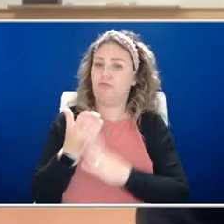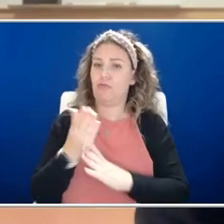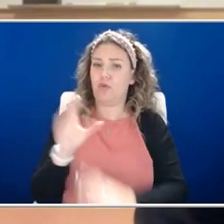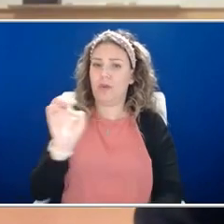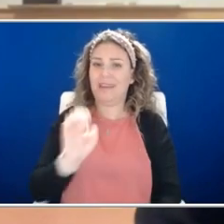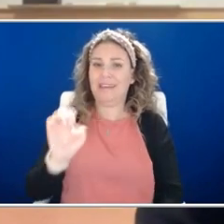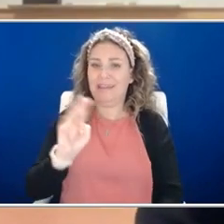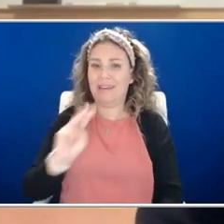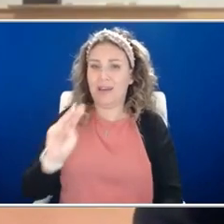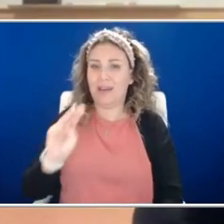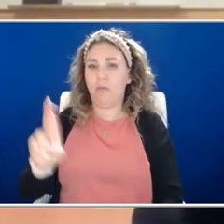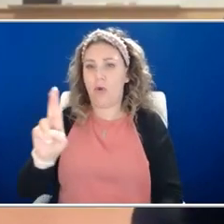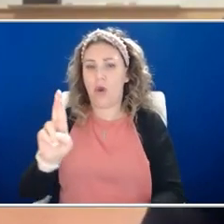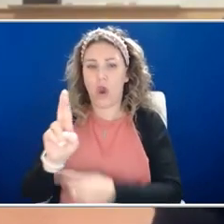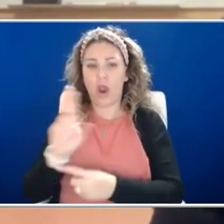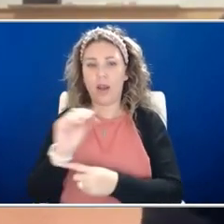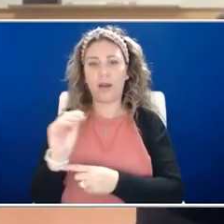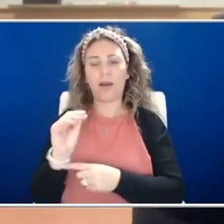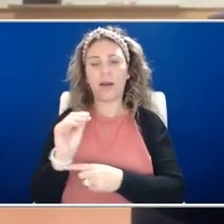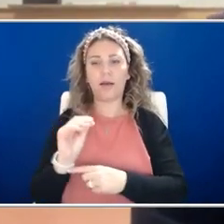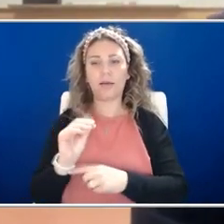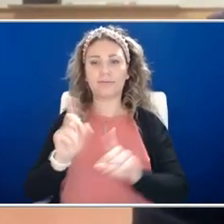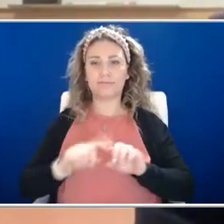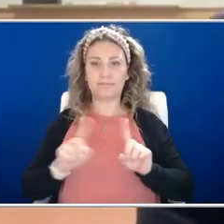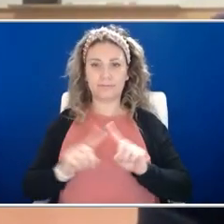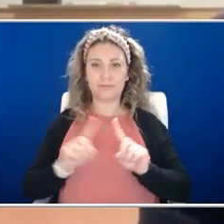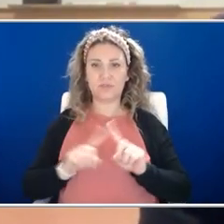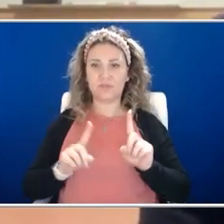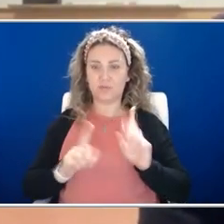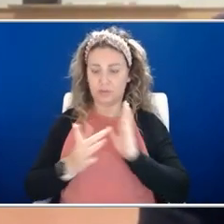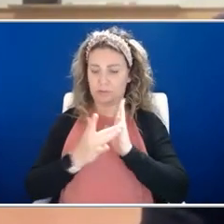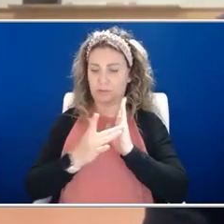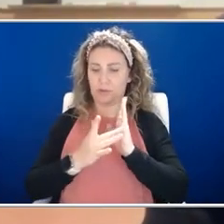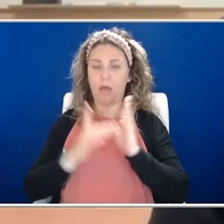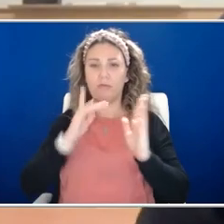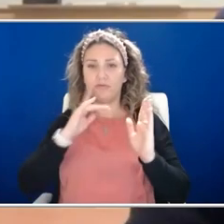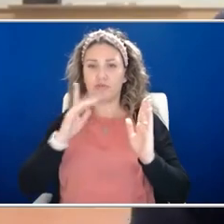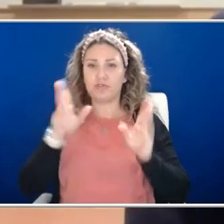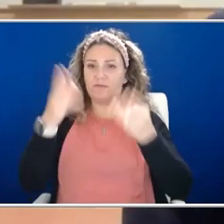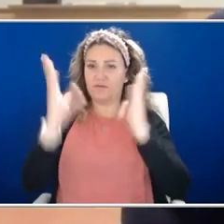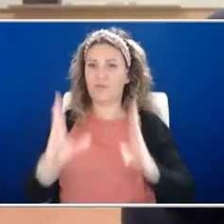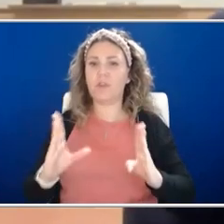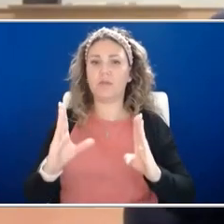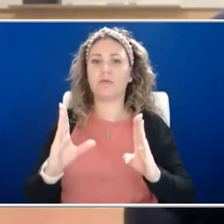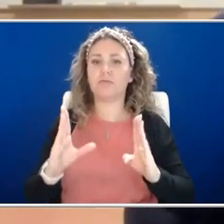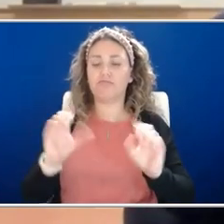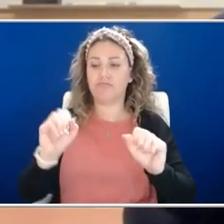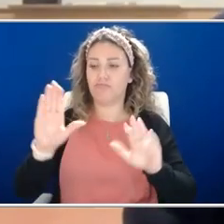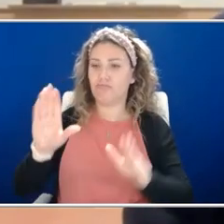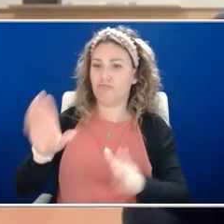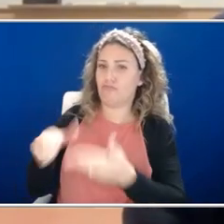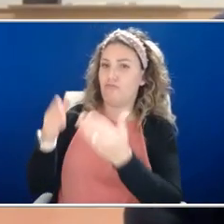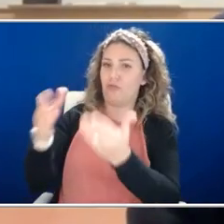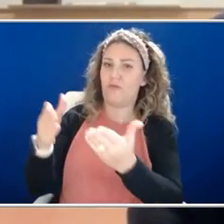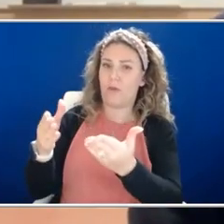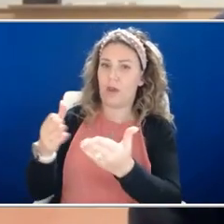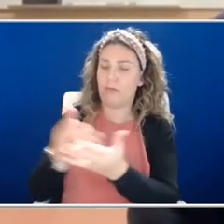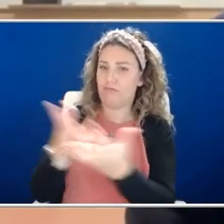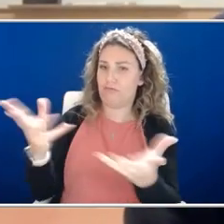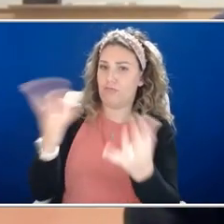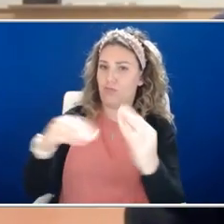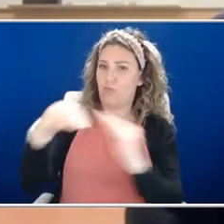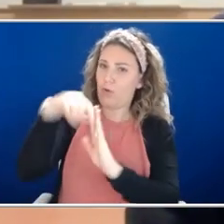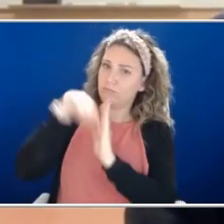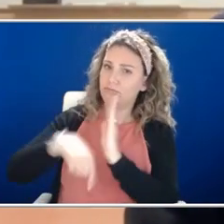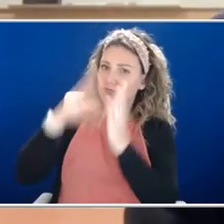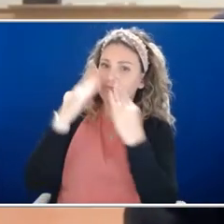EMR and different technology vendor, you know, we're able to provide a greater amount of data. So if you think about it as a